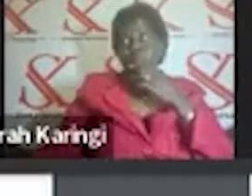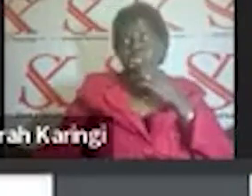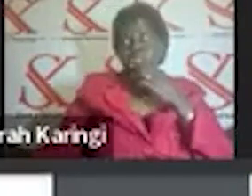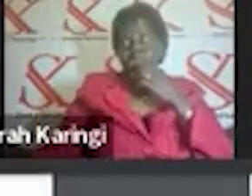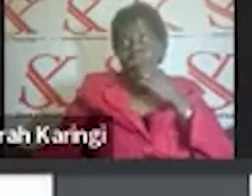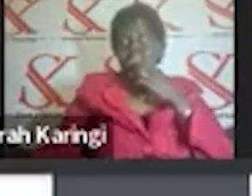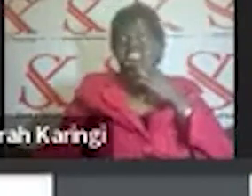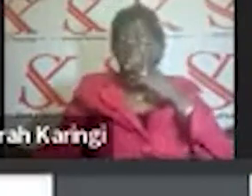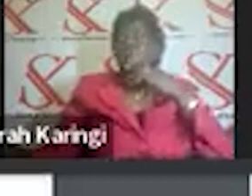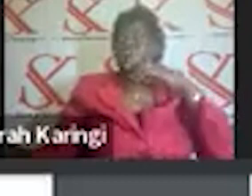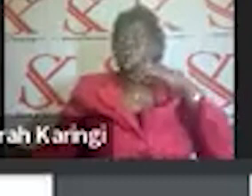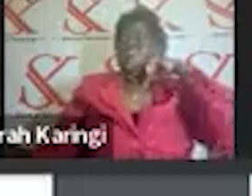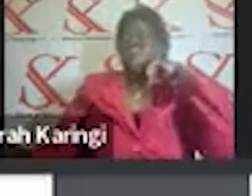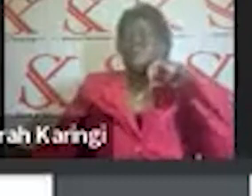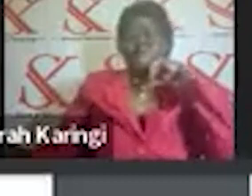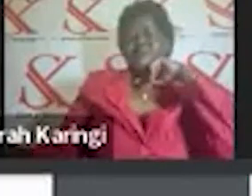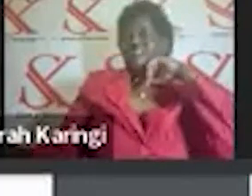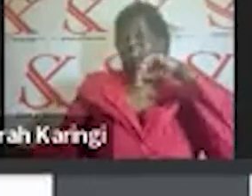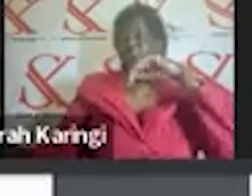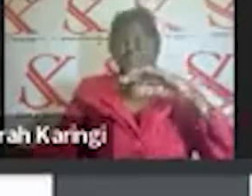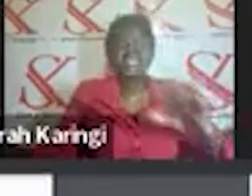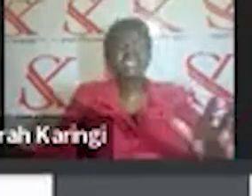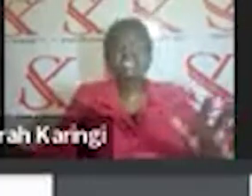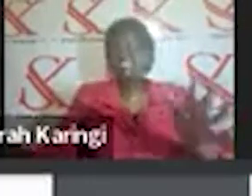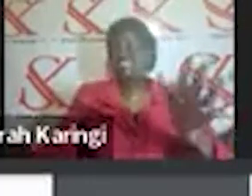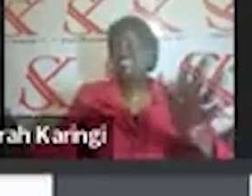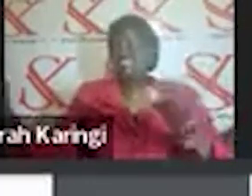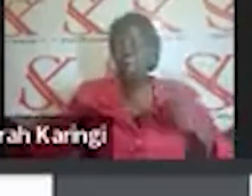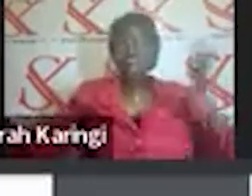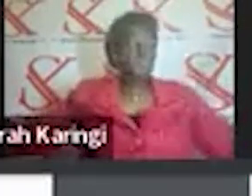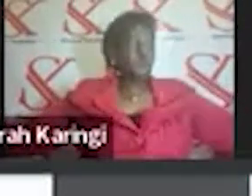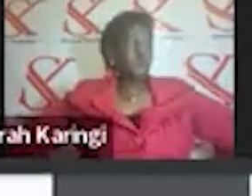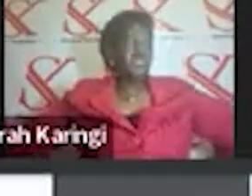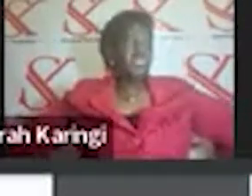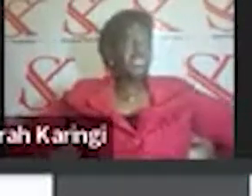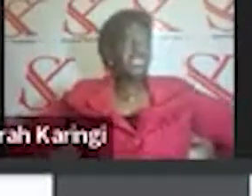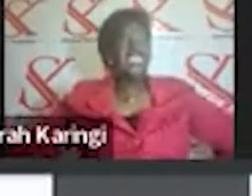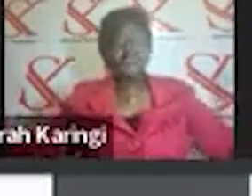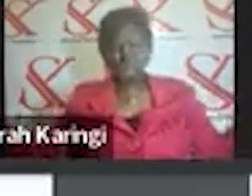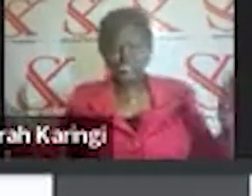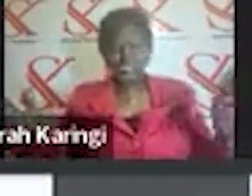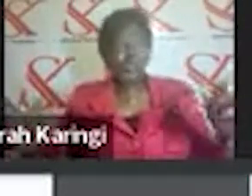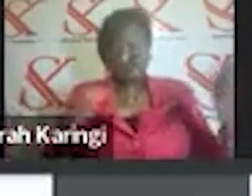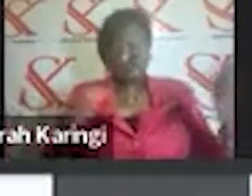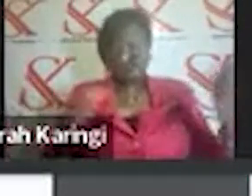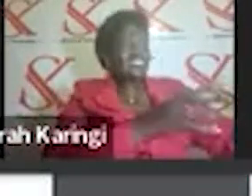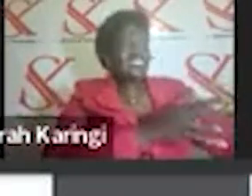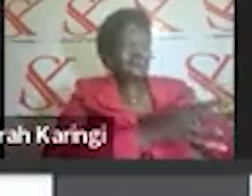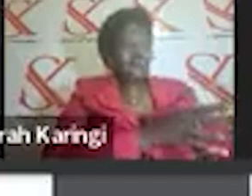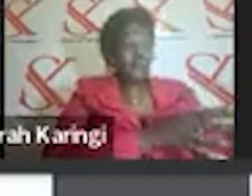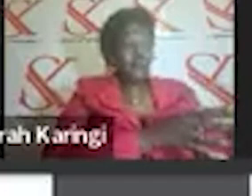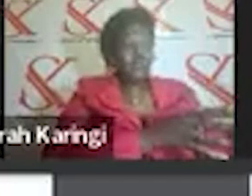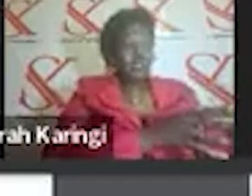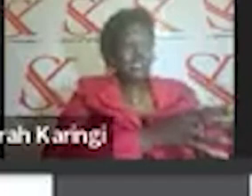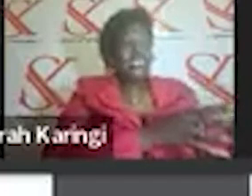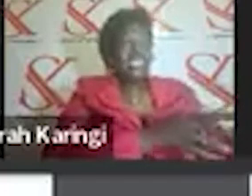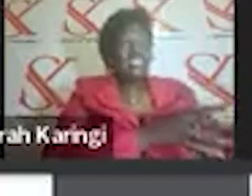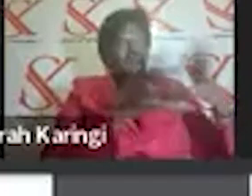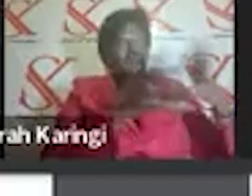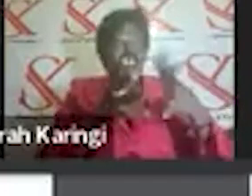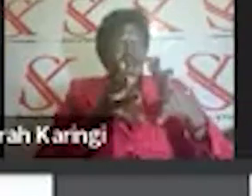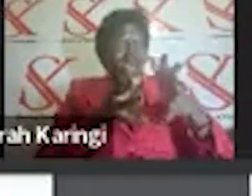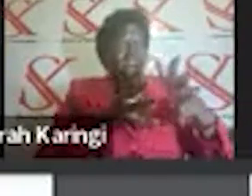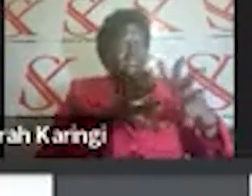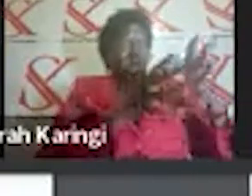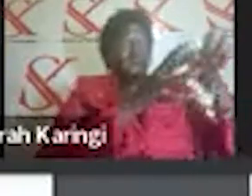to Wekomba. And I used to see, there used to be a certain kisi in between two Asians. And I used to wonder, why would these people sell